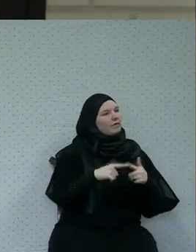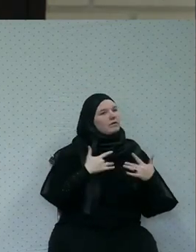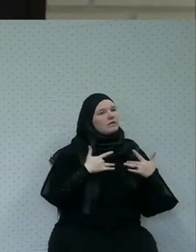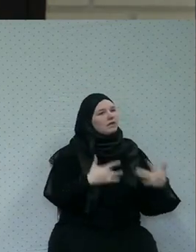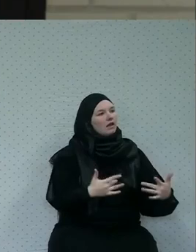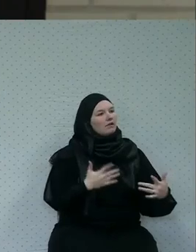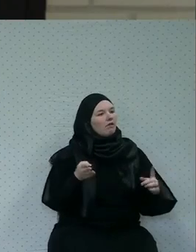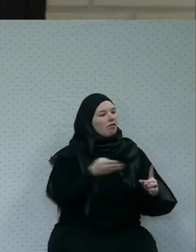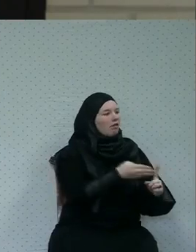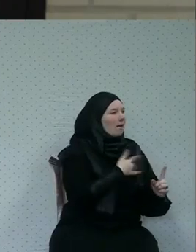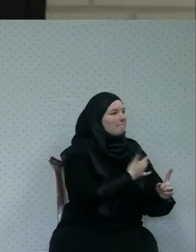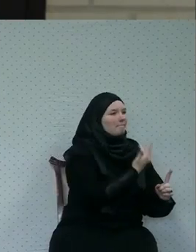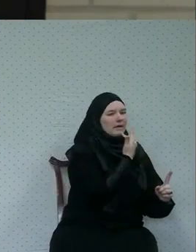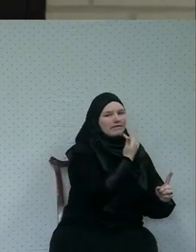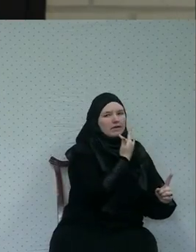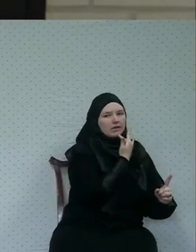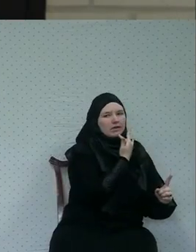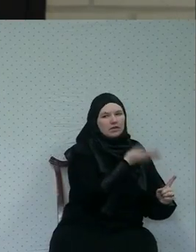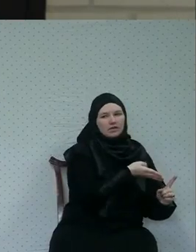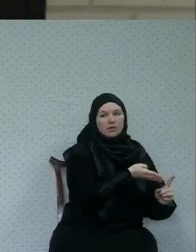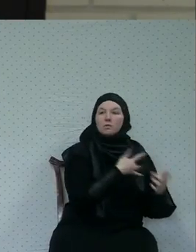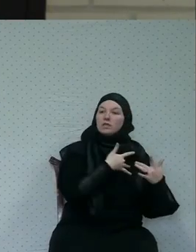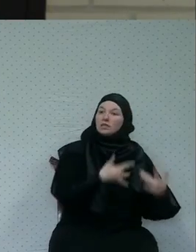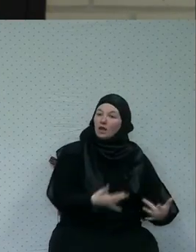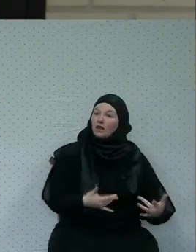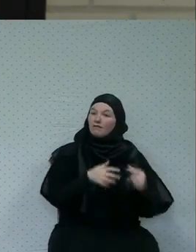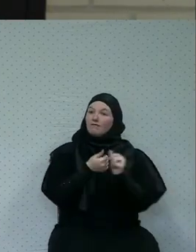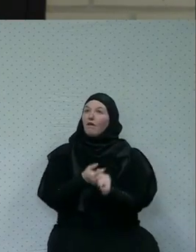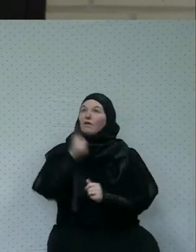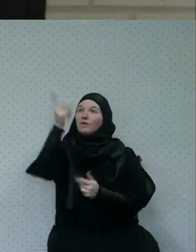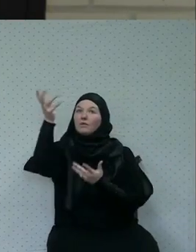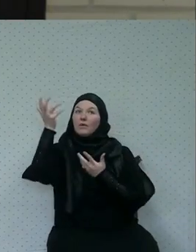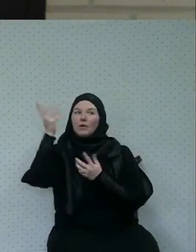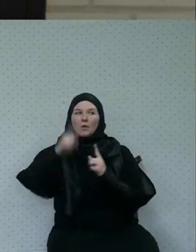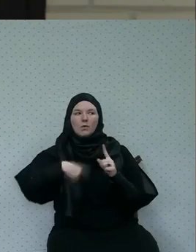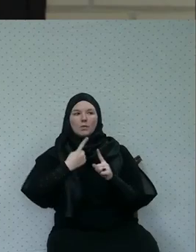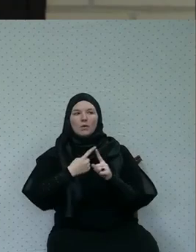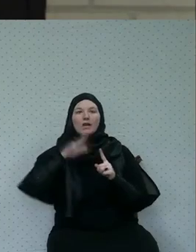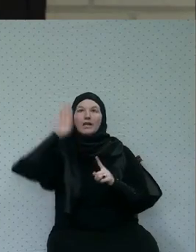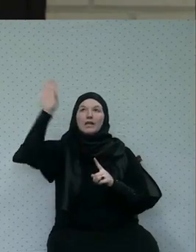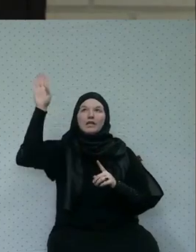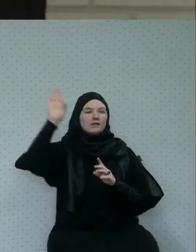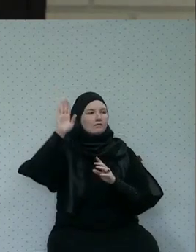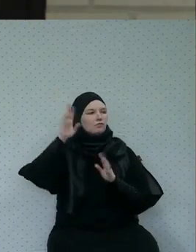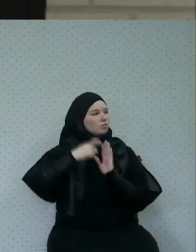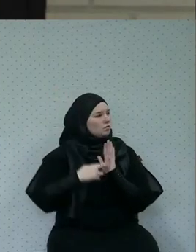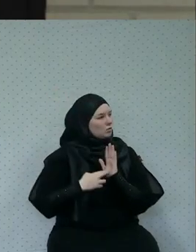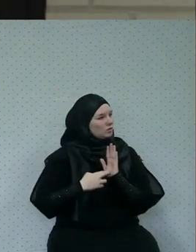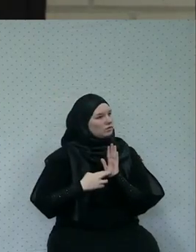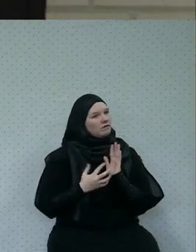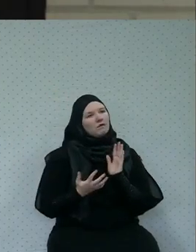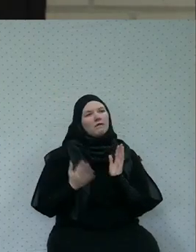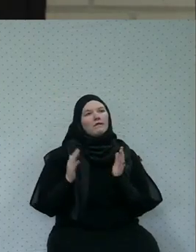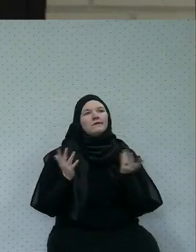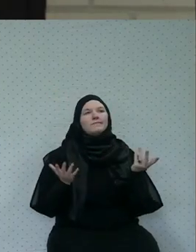to what we like. So we tend to obey Allah when His orders